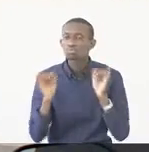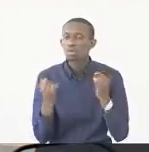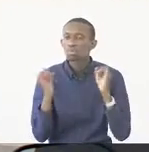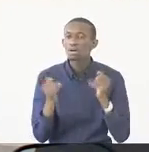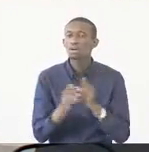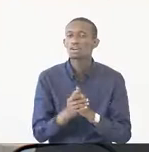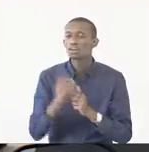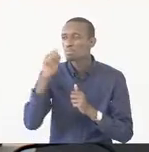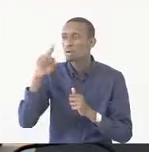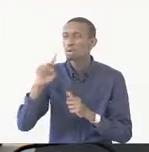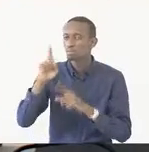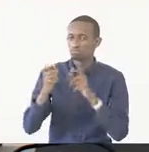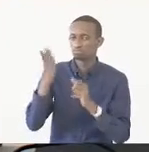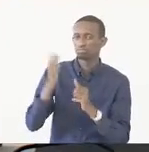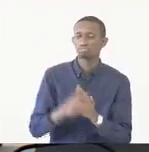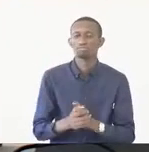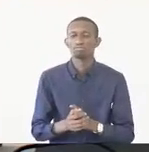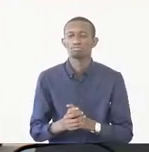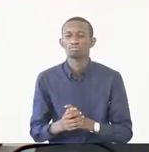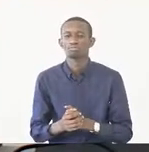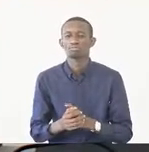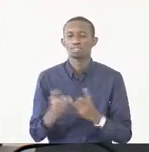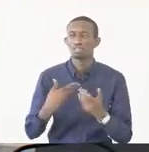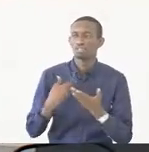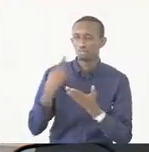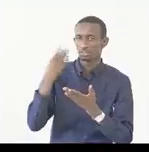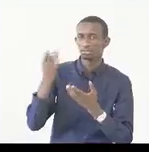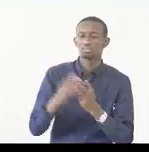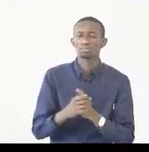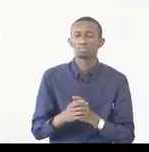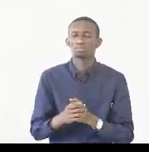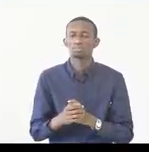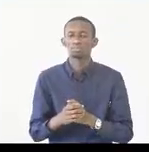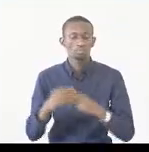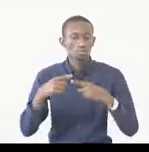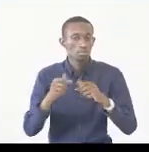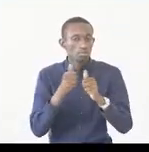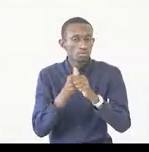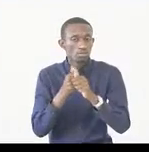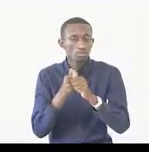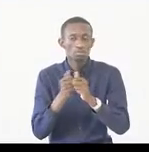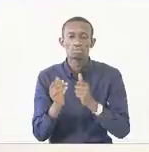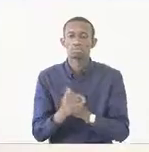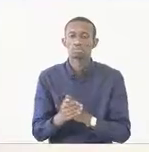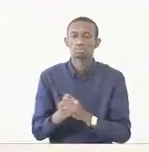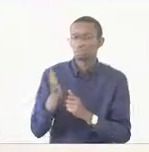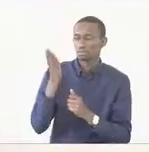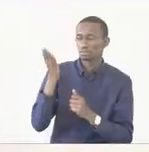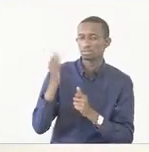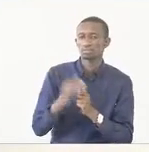correct the question that you have in front of you, but follow this one